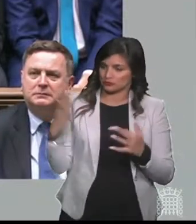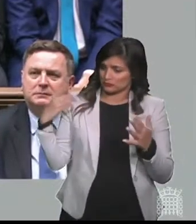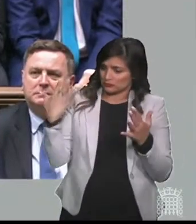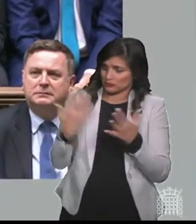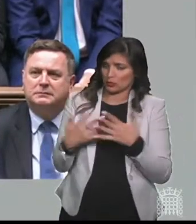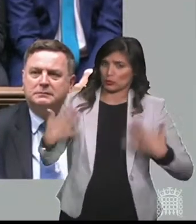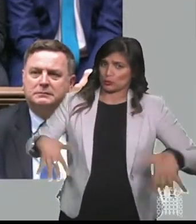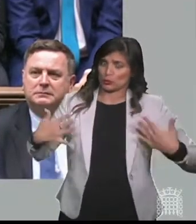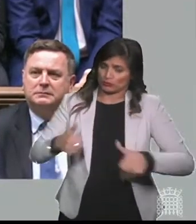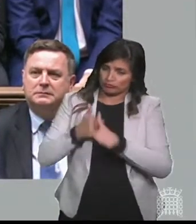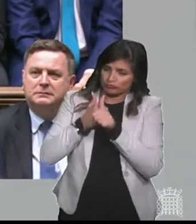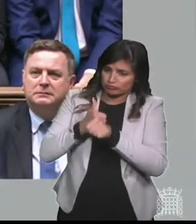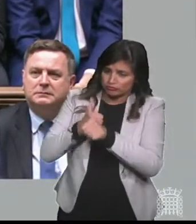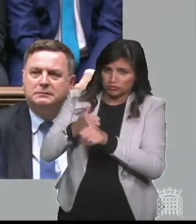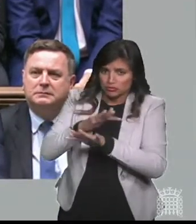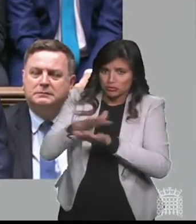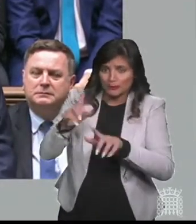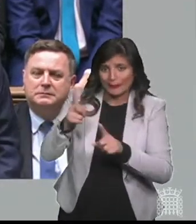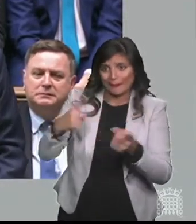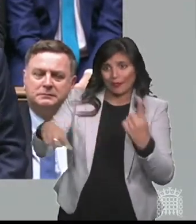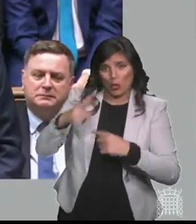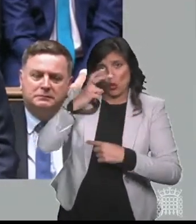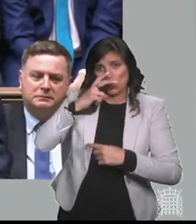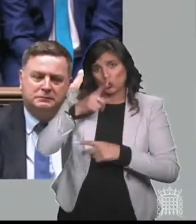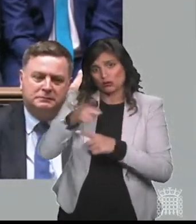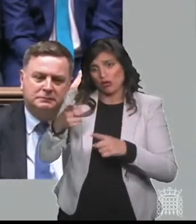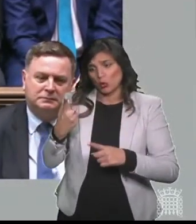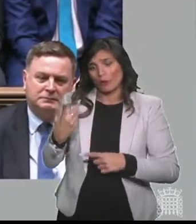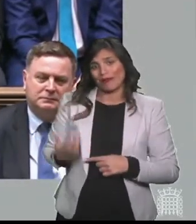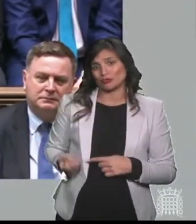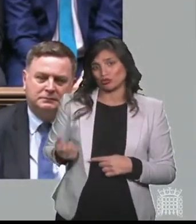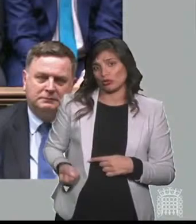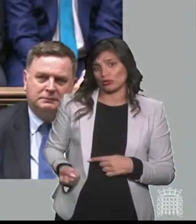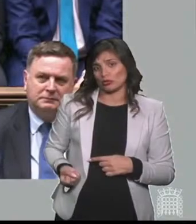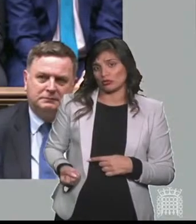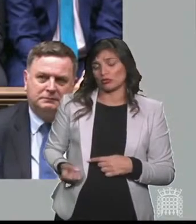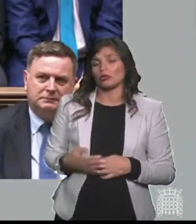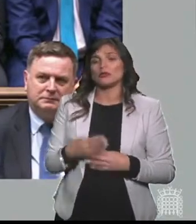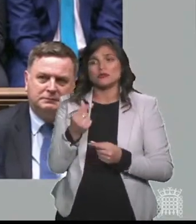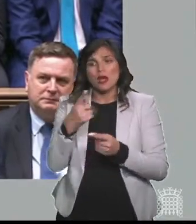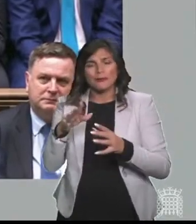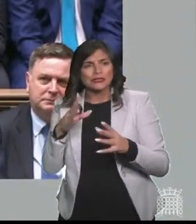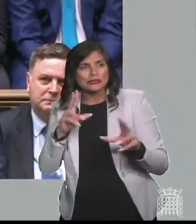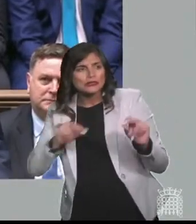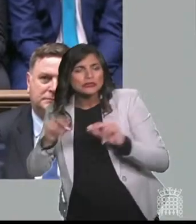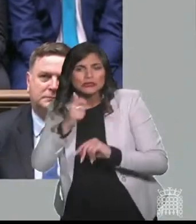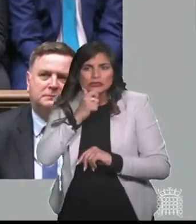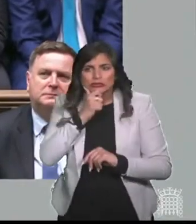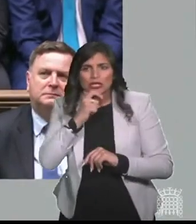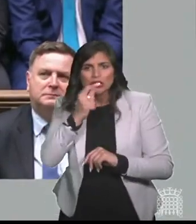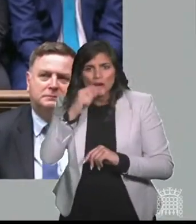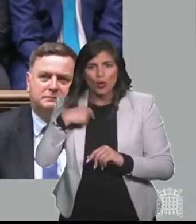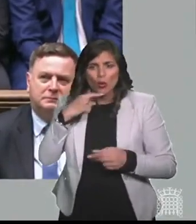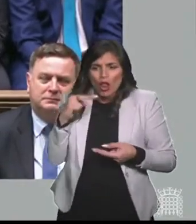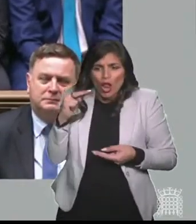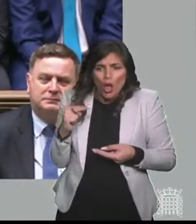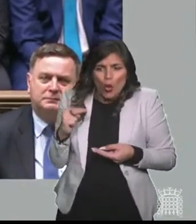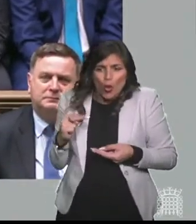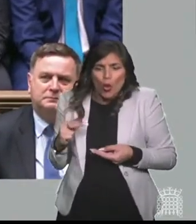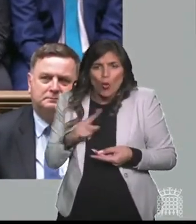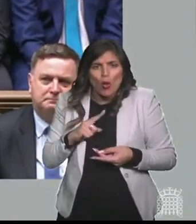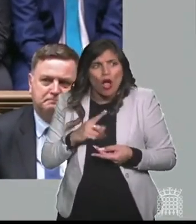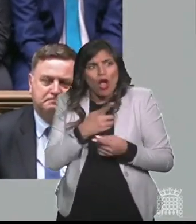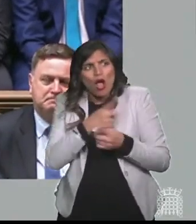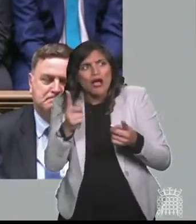high inflation. There have been reports that we would uprate it by a lower amount to smooth out the effect of high public sector bonuses